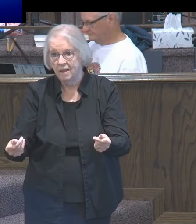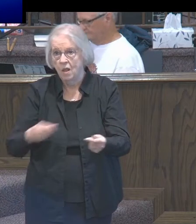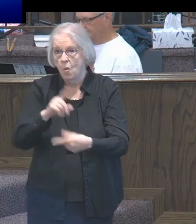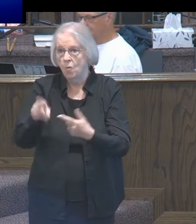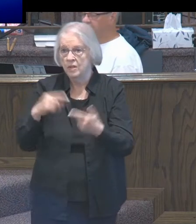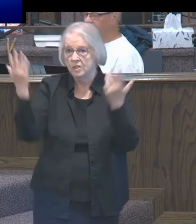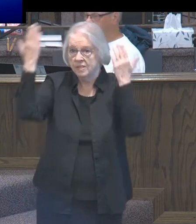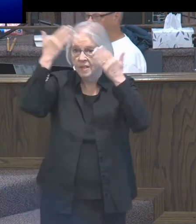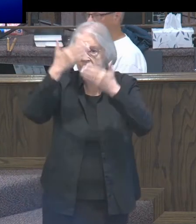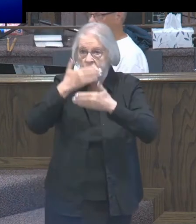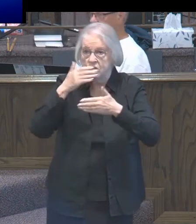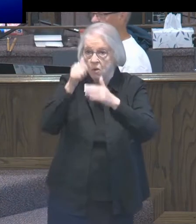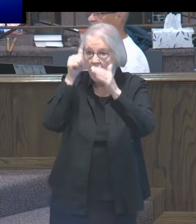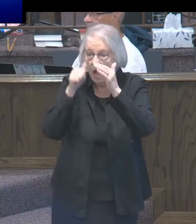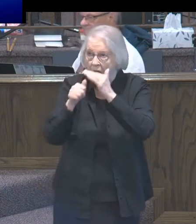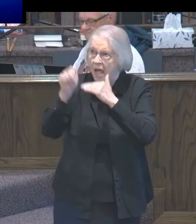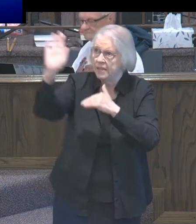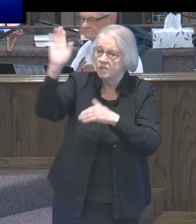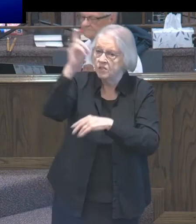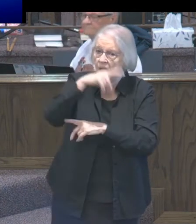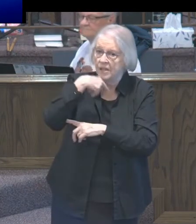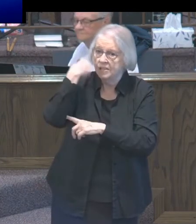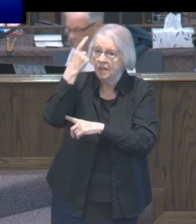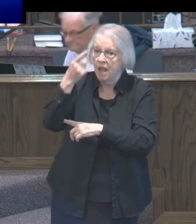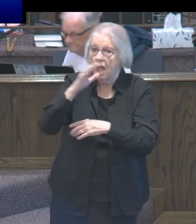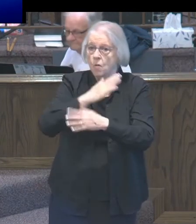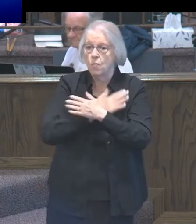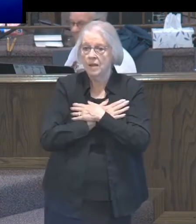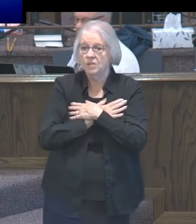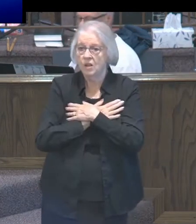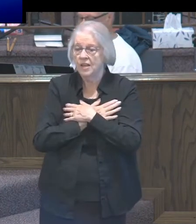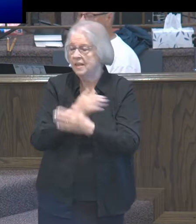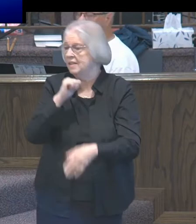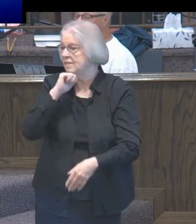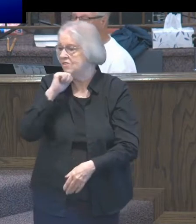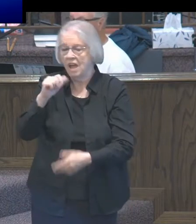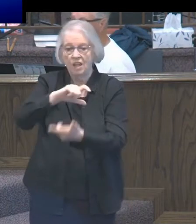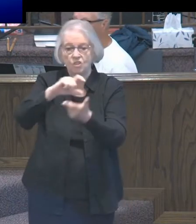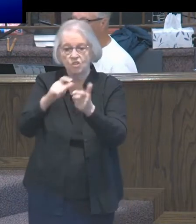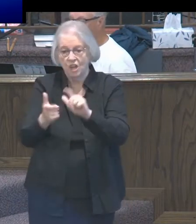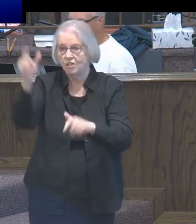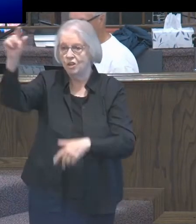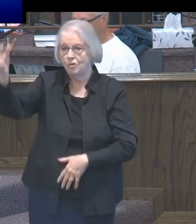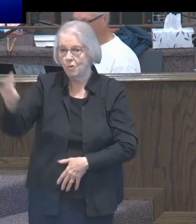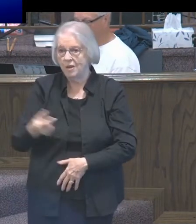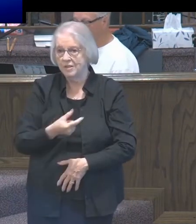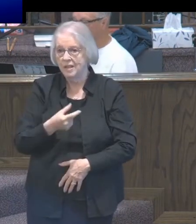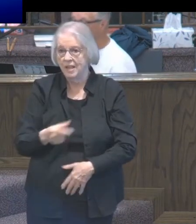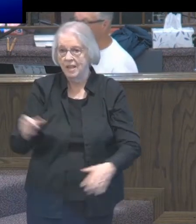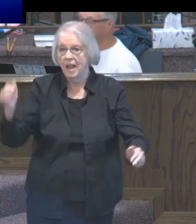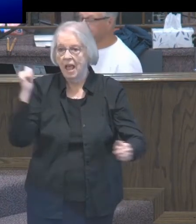When darkness seems to hide His face, I rest on His unchanging